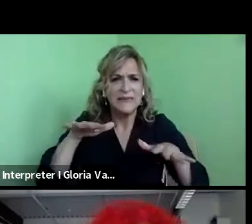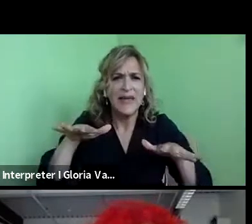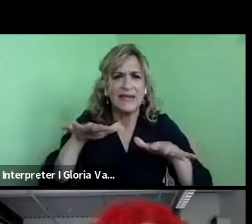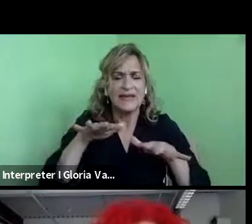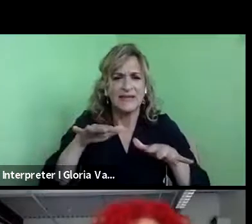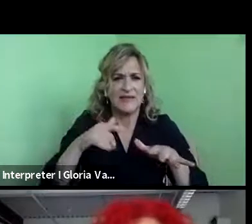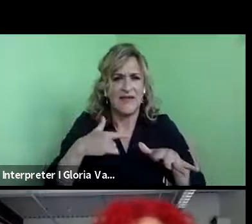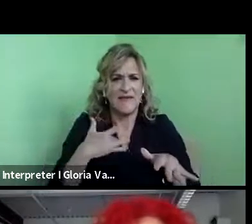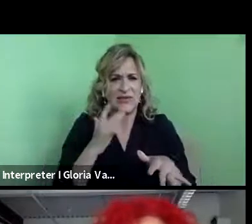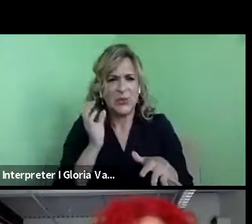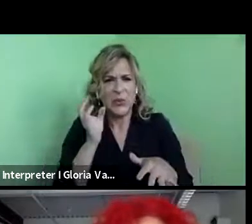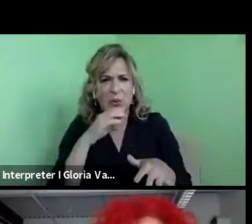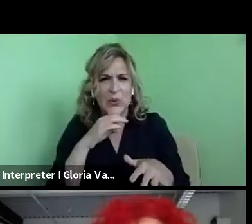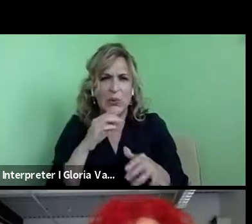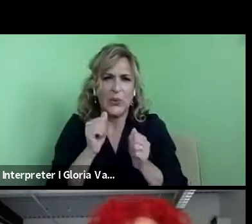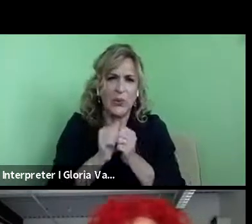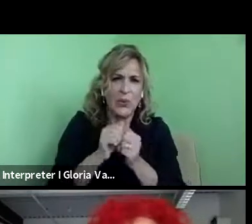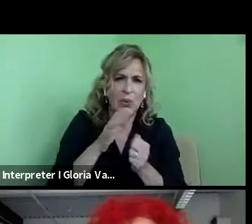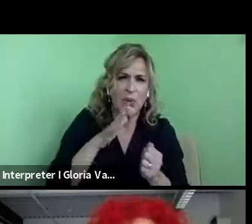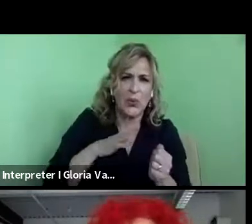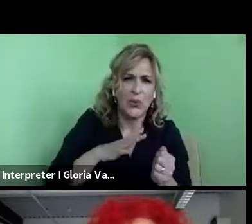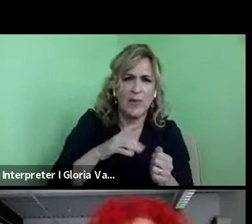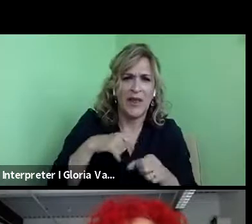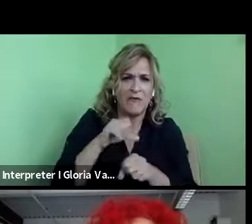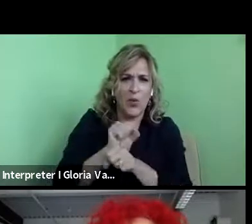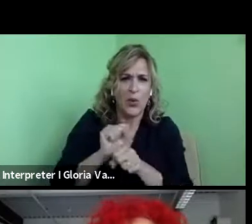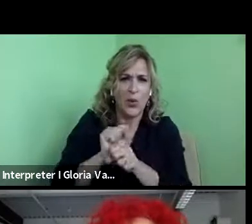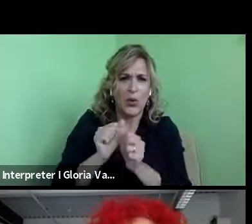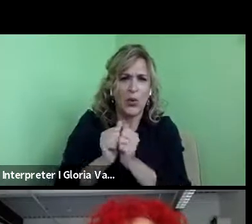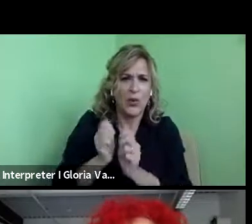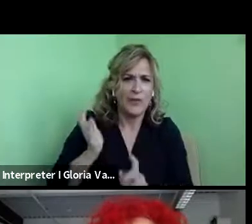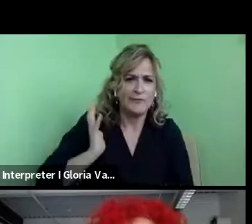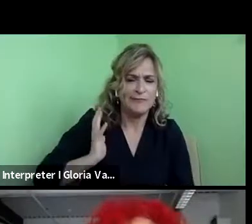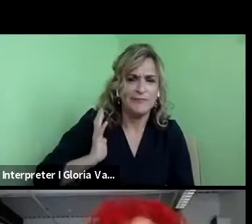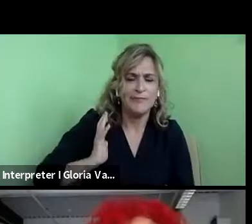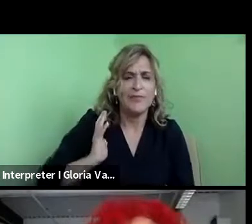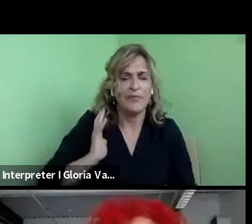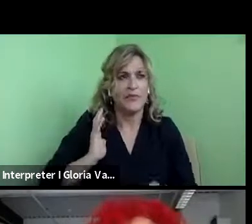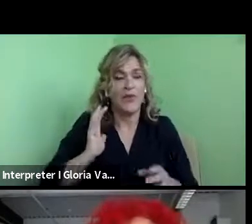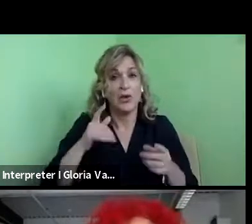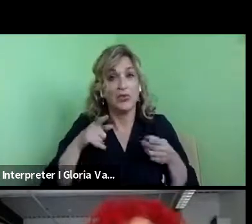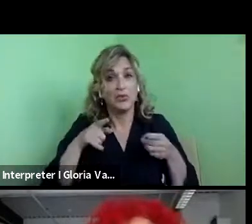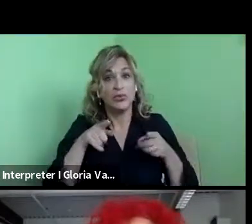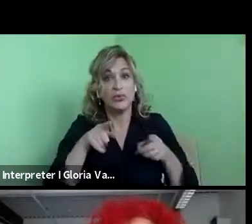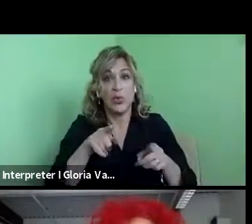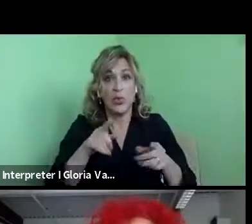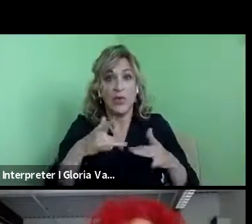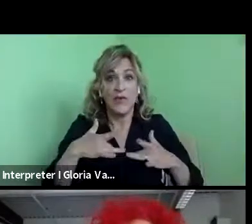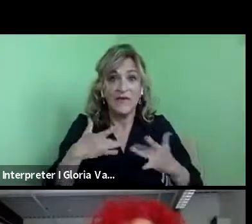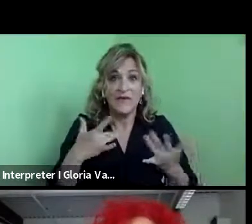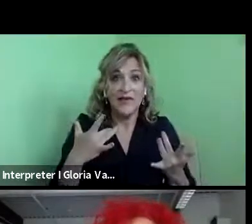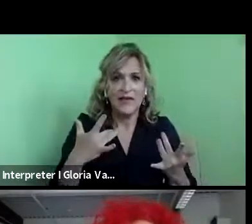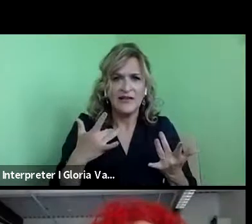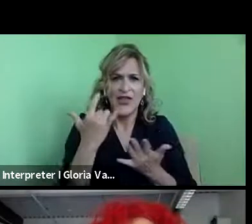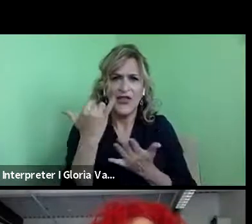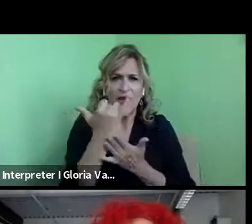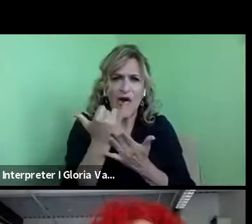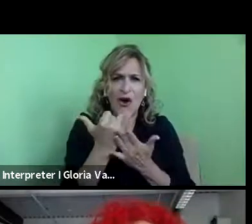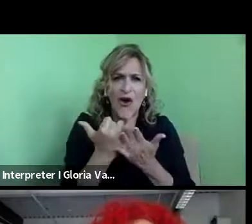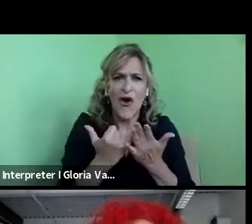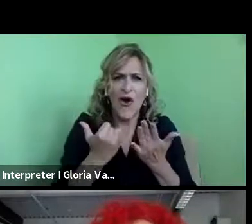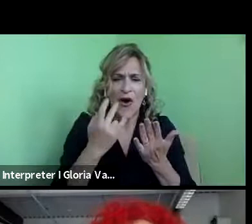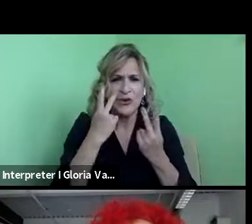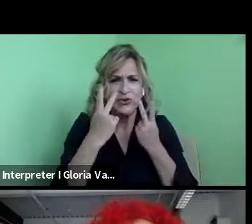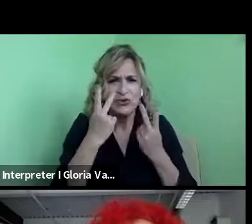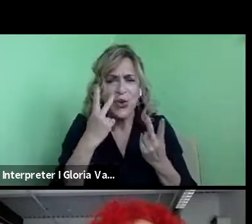with, the art that I saw during the event, I was really blown away. I didn't know how much I needed that event until it happened.